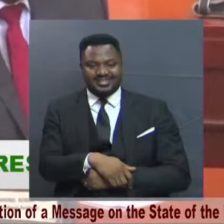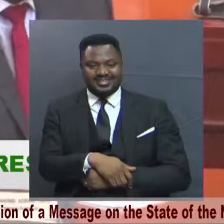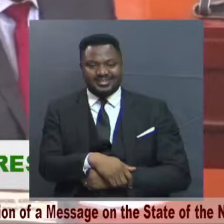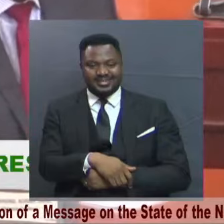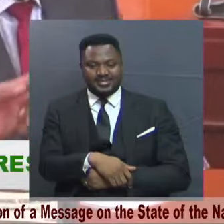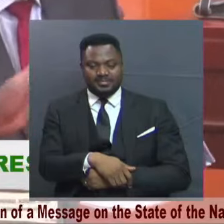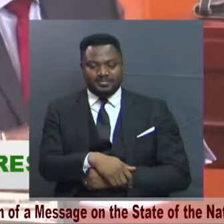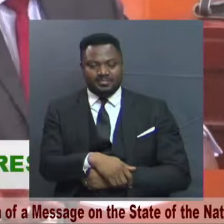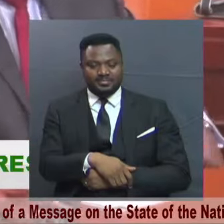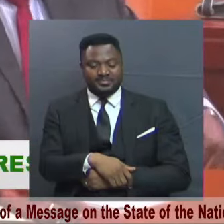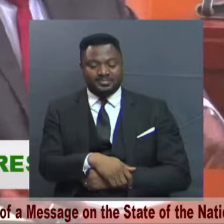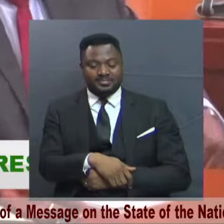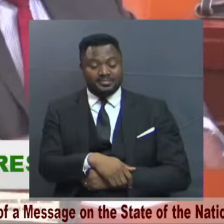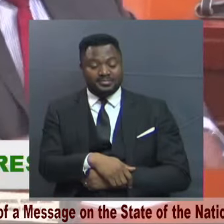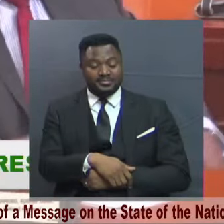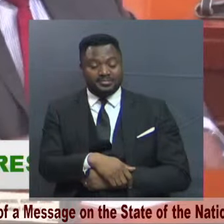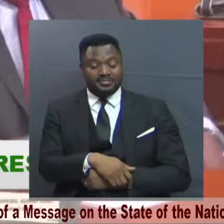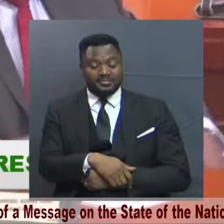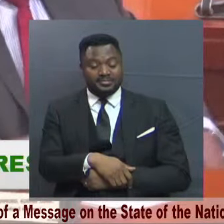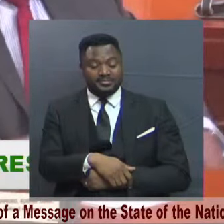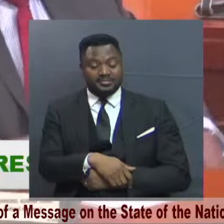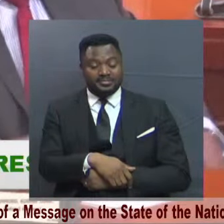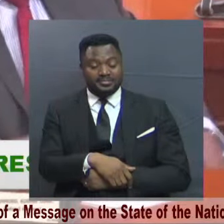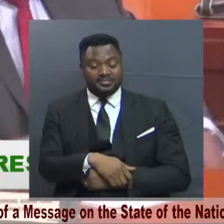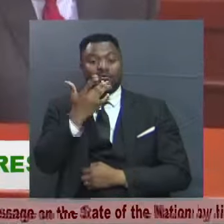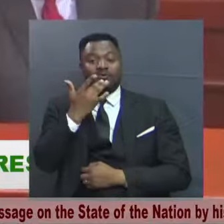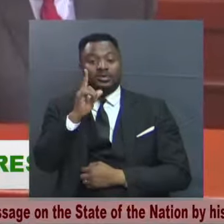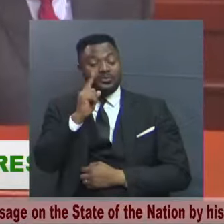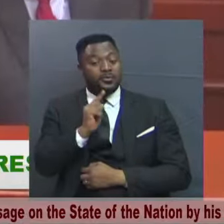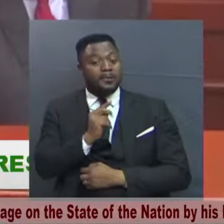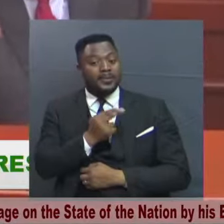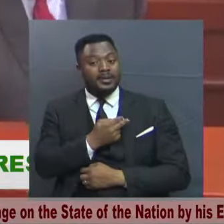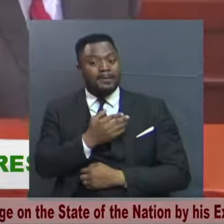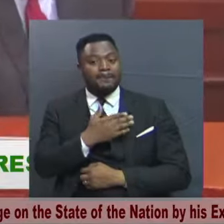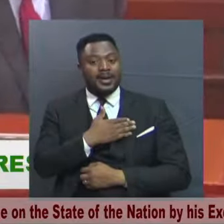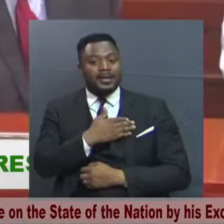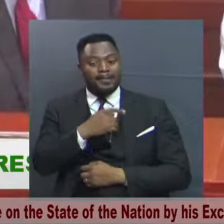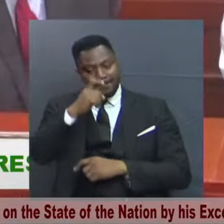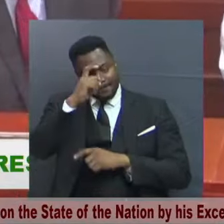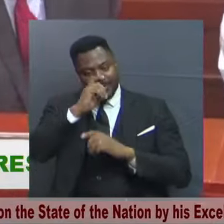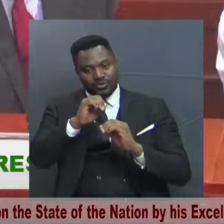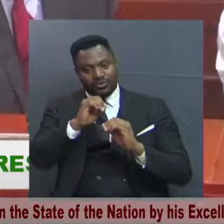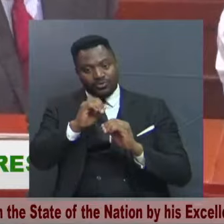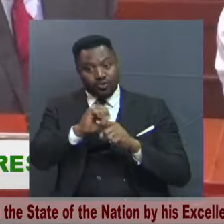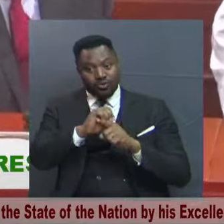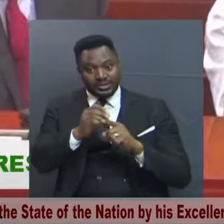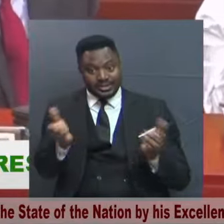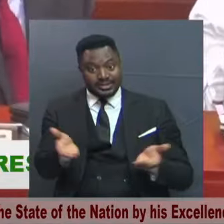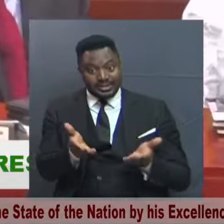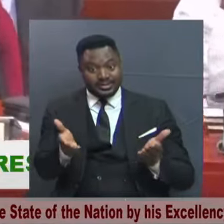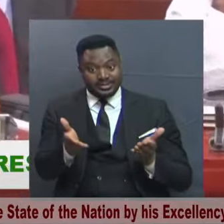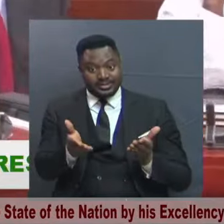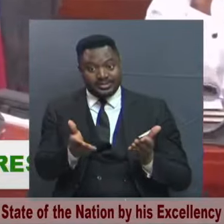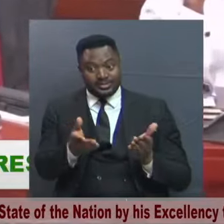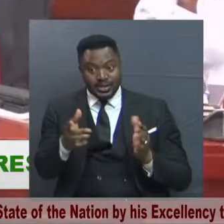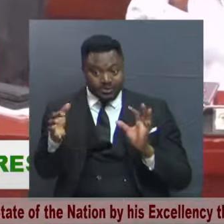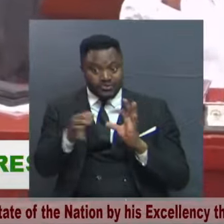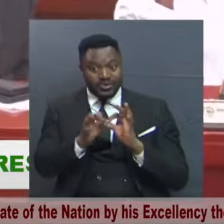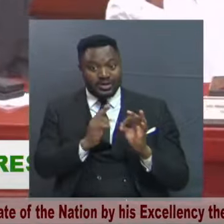speaker speaker fortunately for me my mentor and Coach is a i